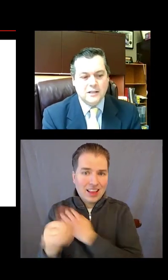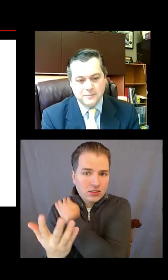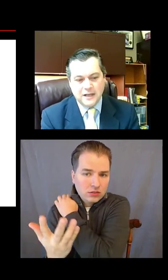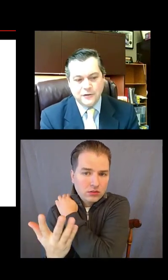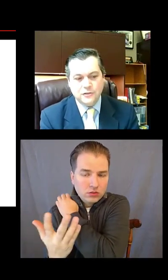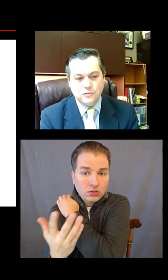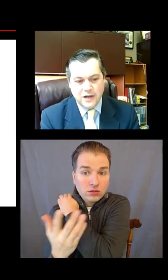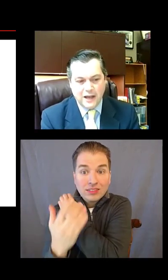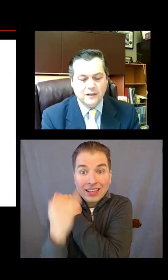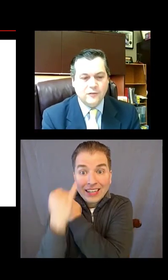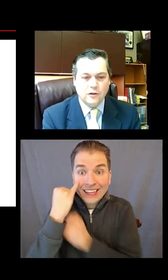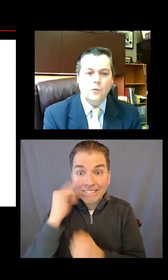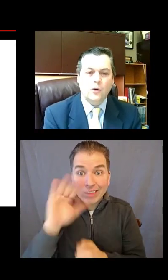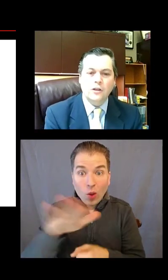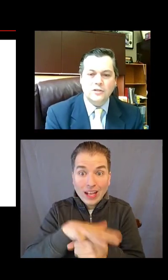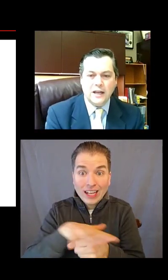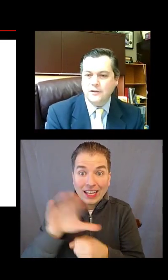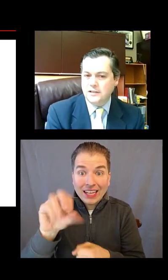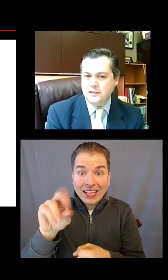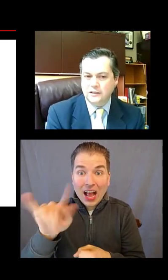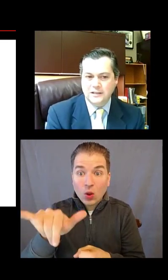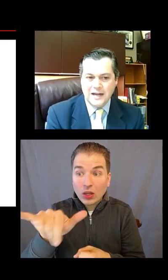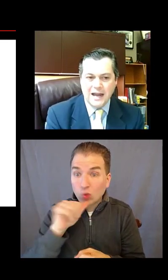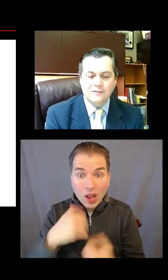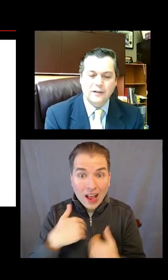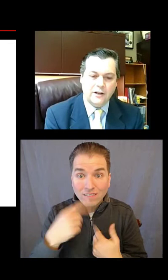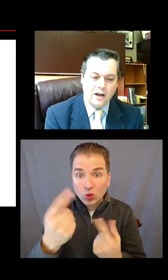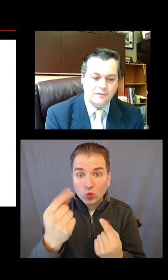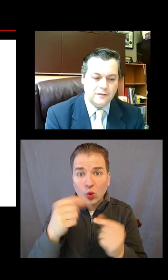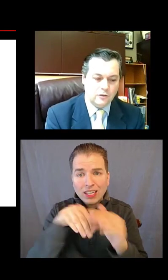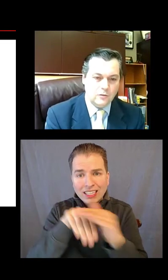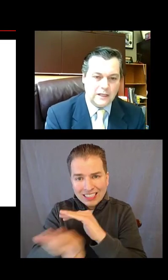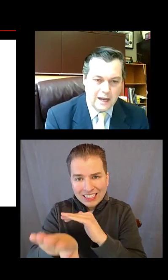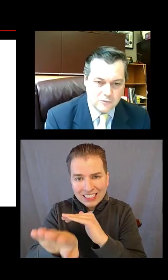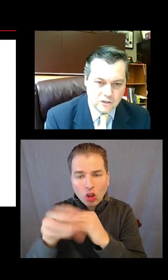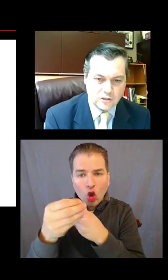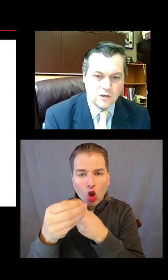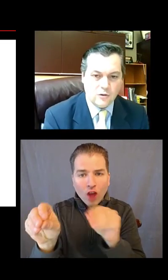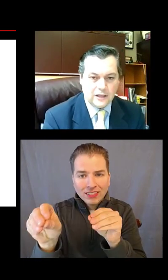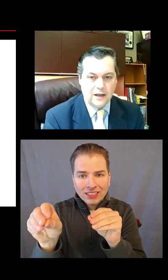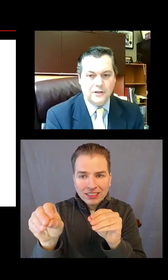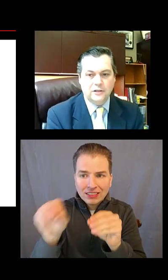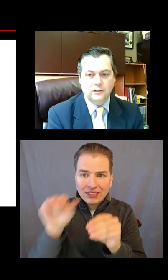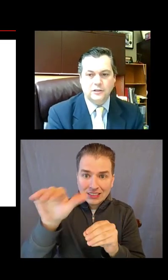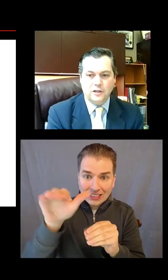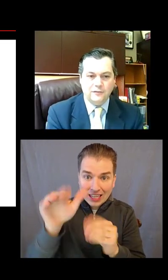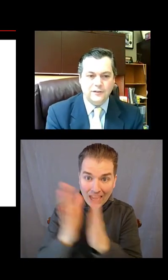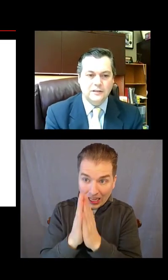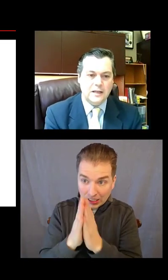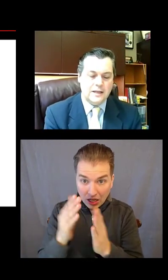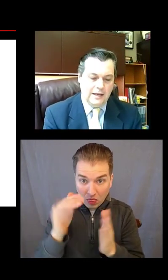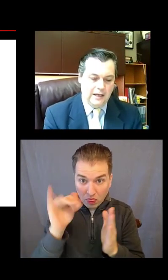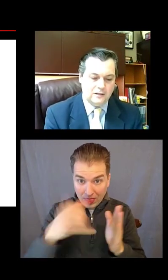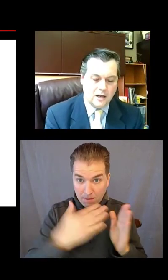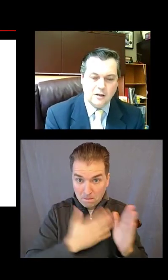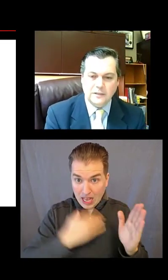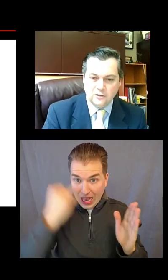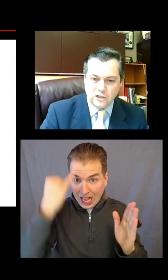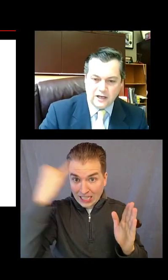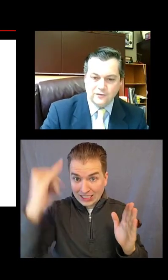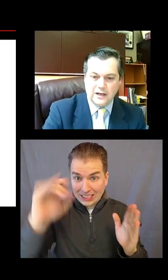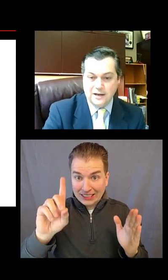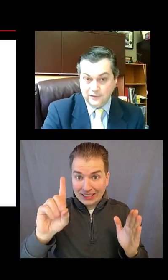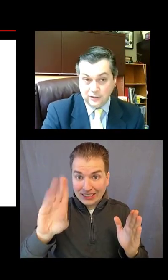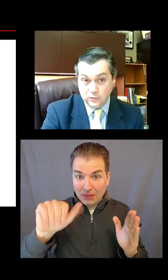this. Some counties do not. If you're in one of those counties that does not, very often your only option is to go to the county clerk's office and come